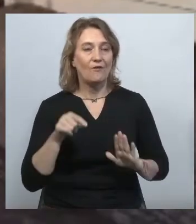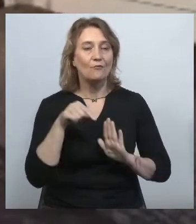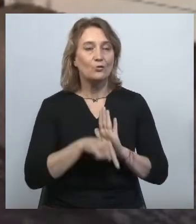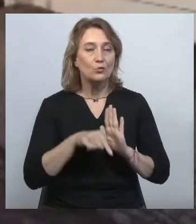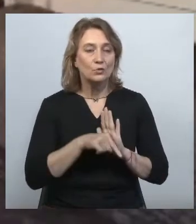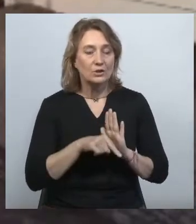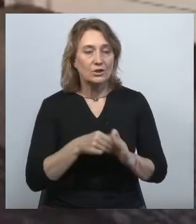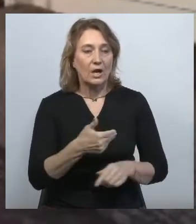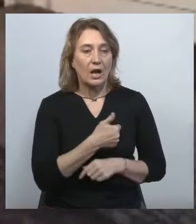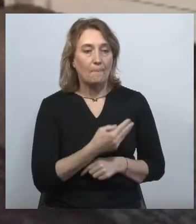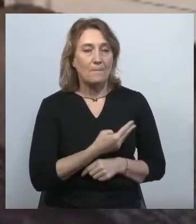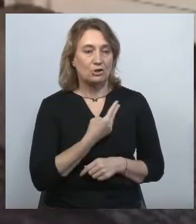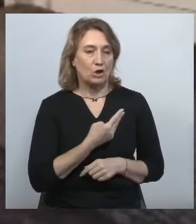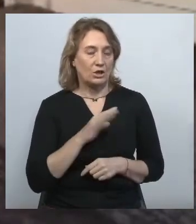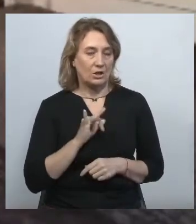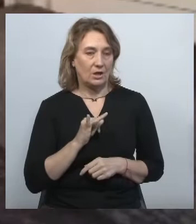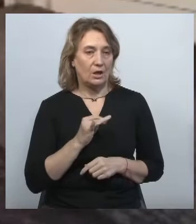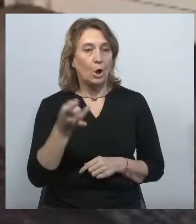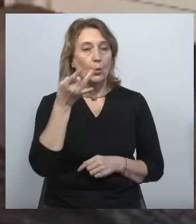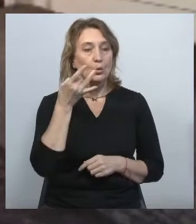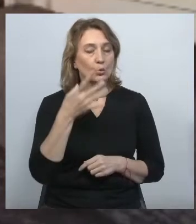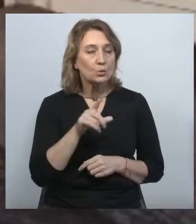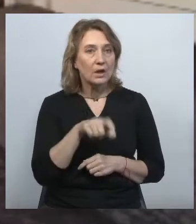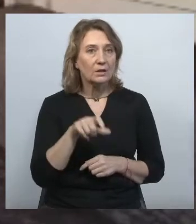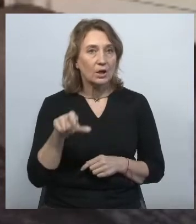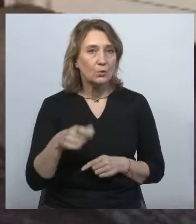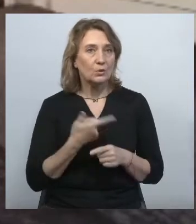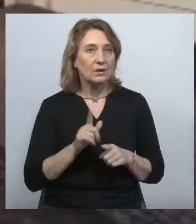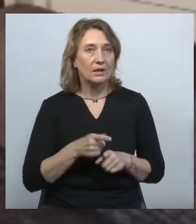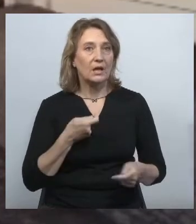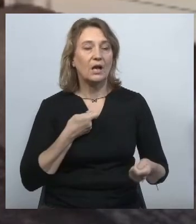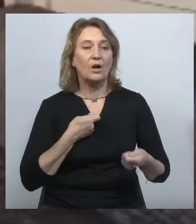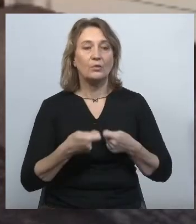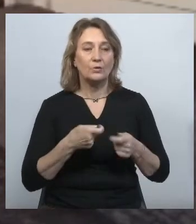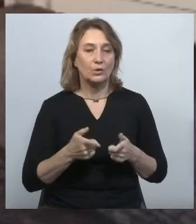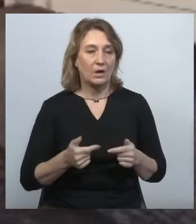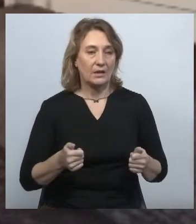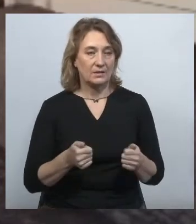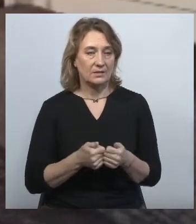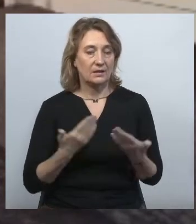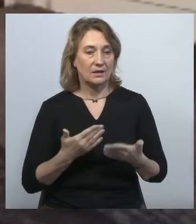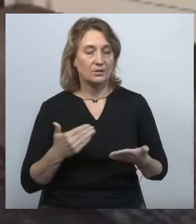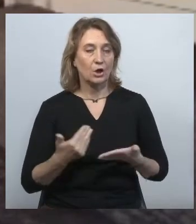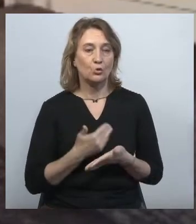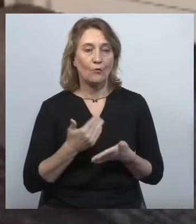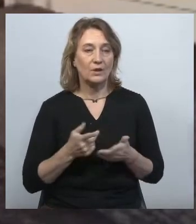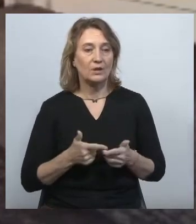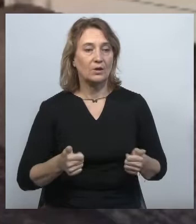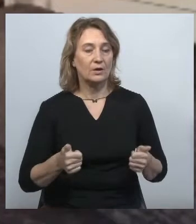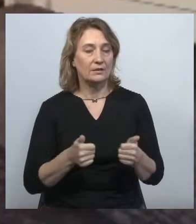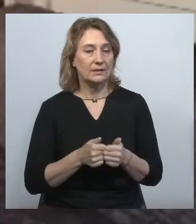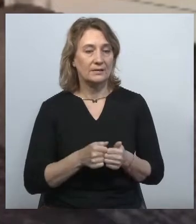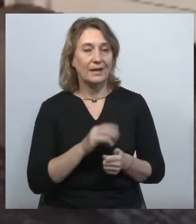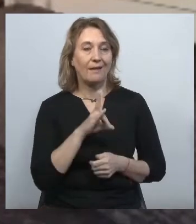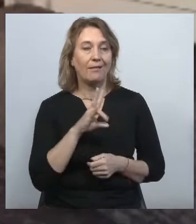your organisation. If the people who run your organisation, your news organisation, are not interested in having